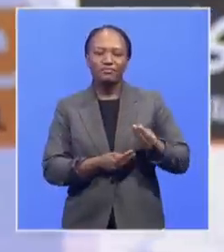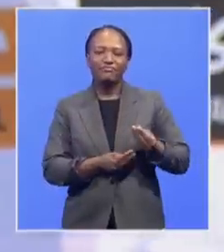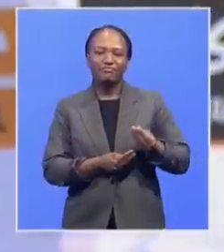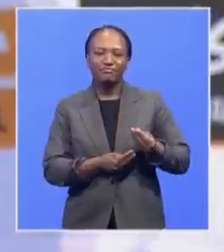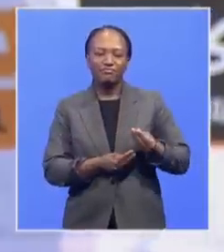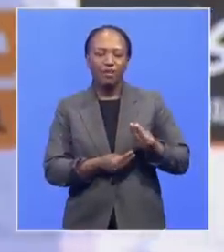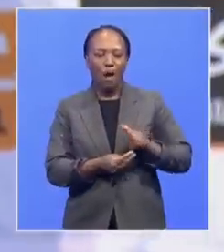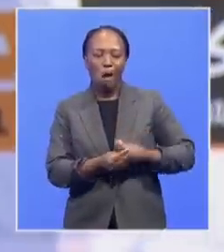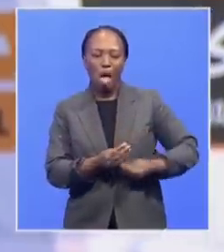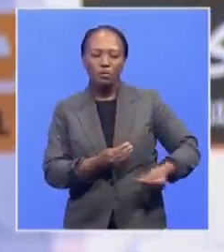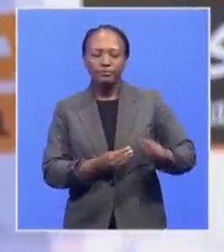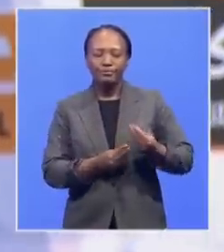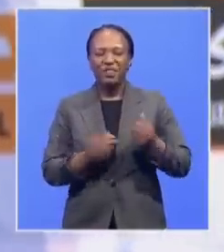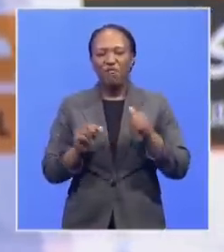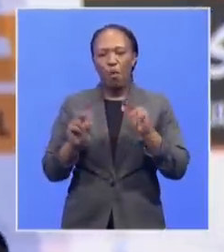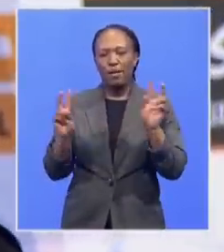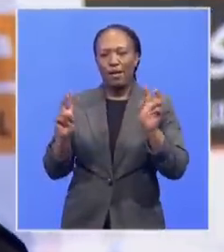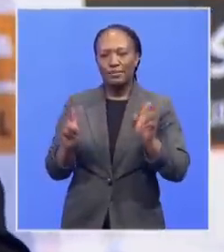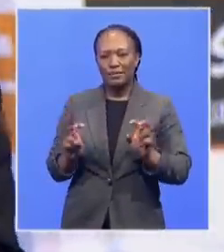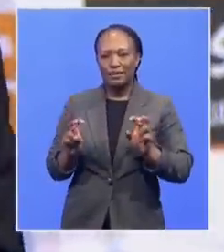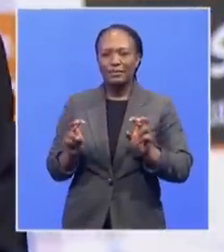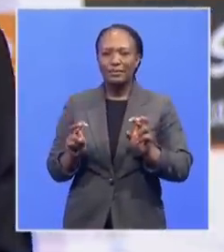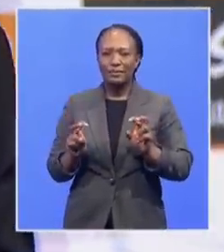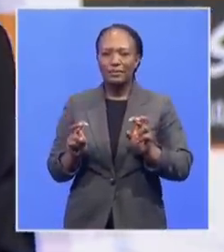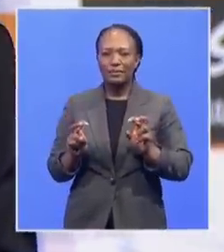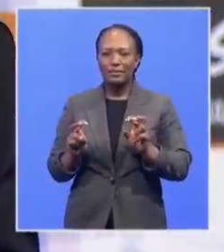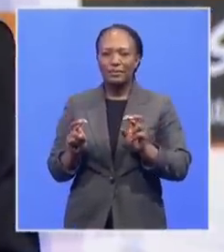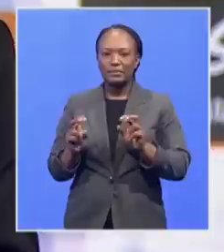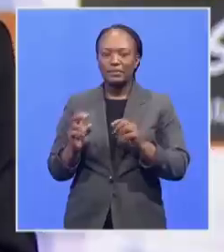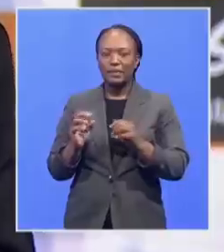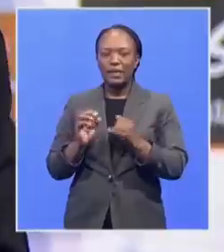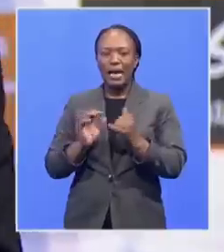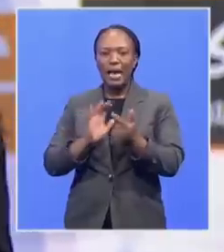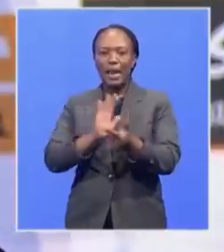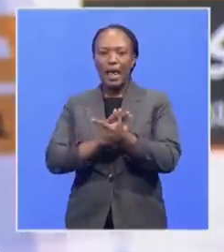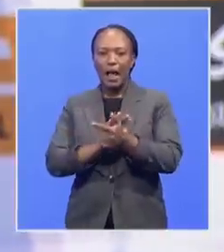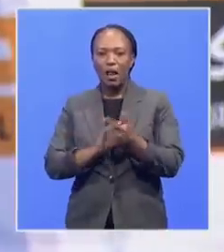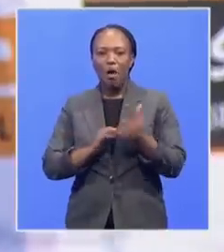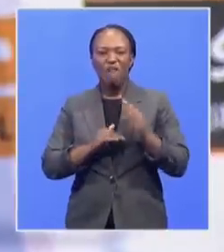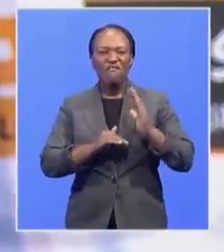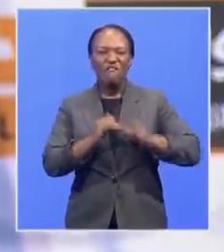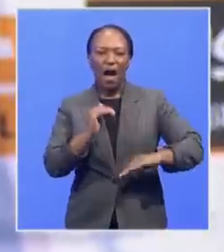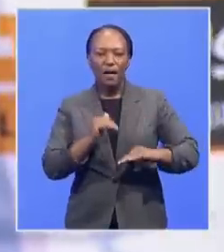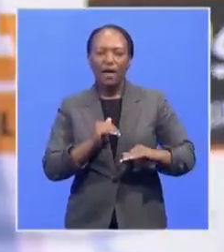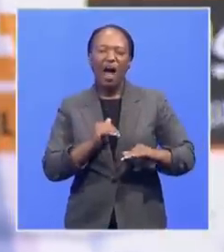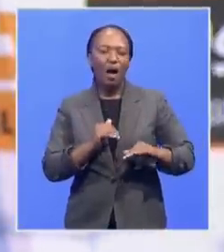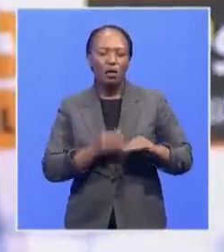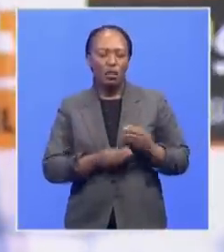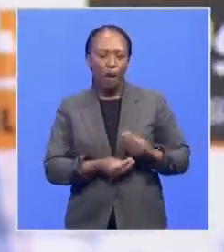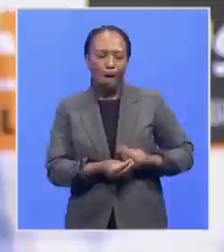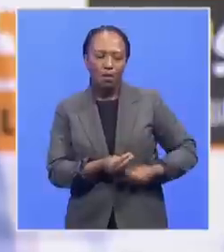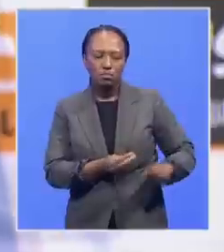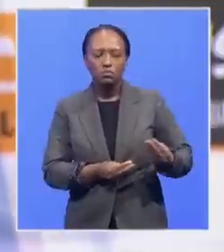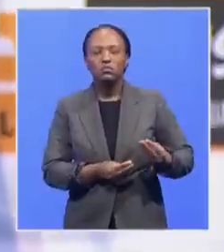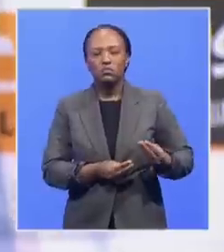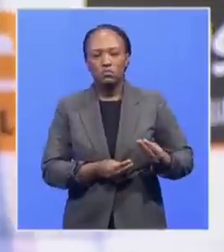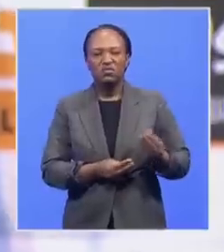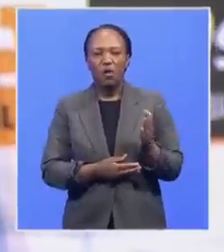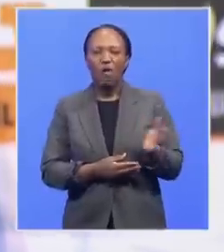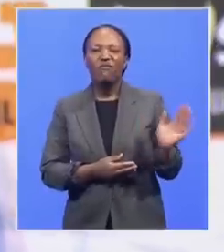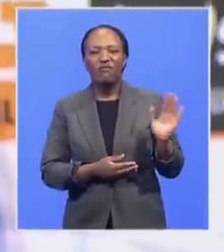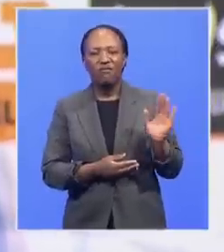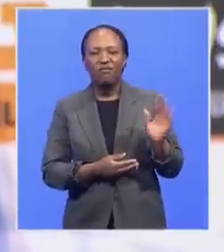connect electricity or to make a traffic fine go away. Let us take action against